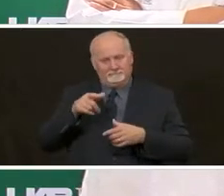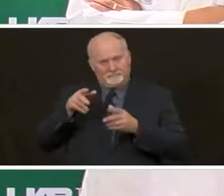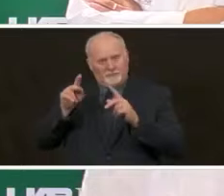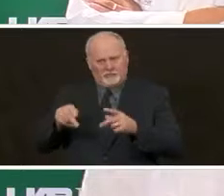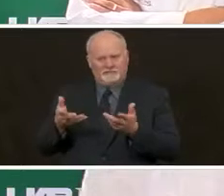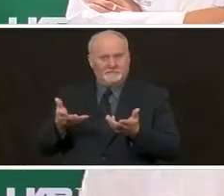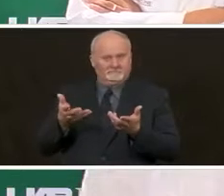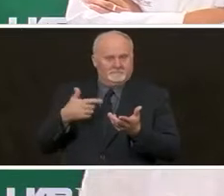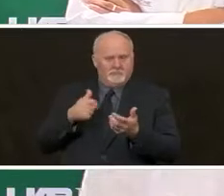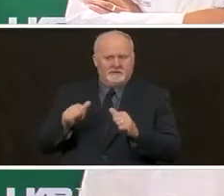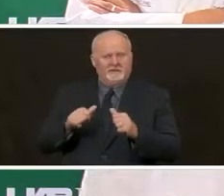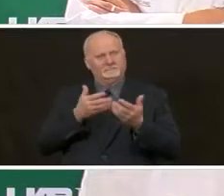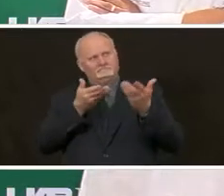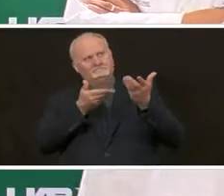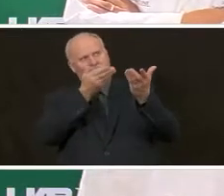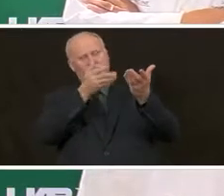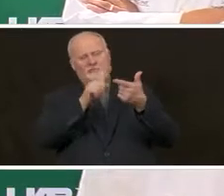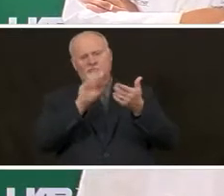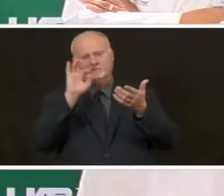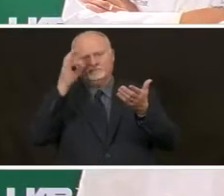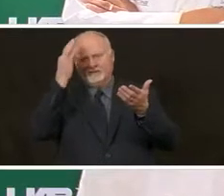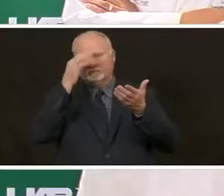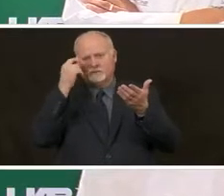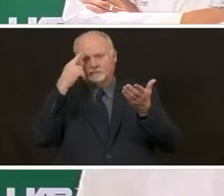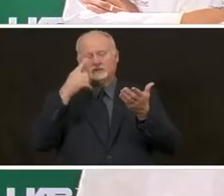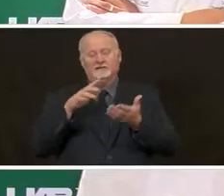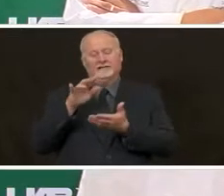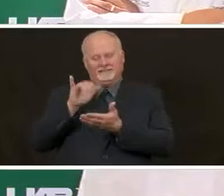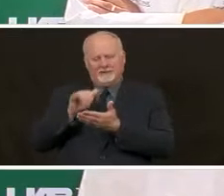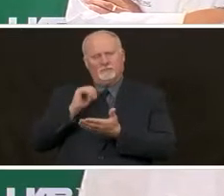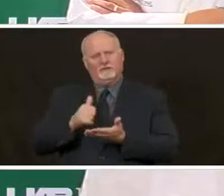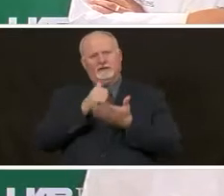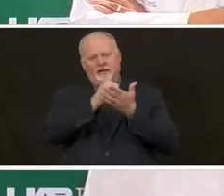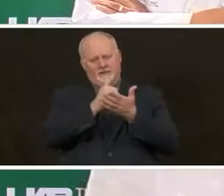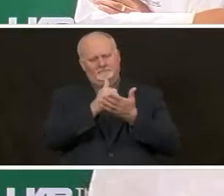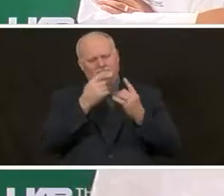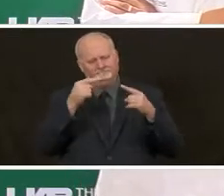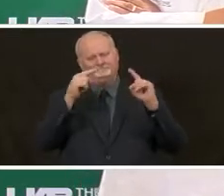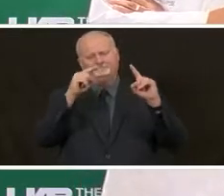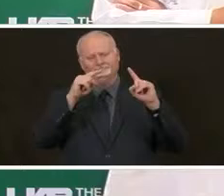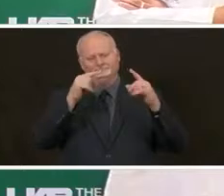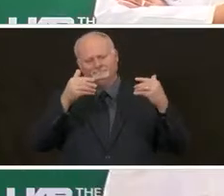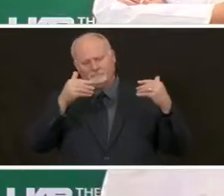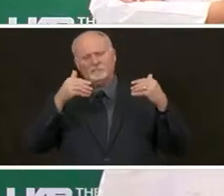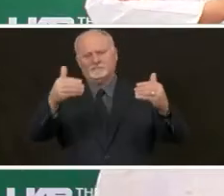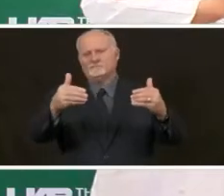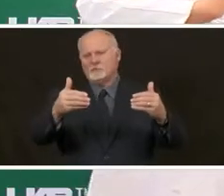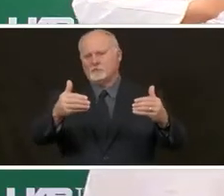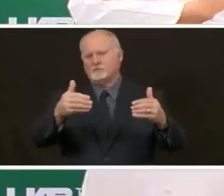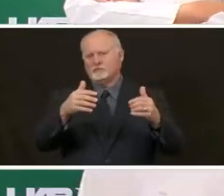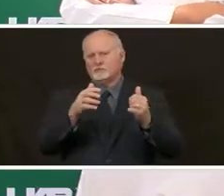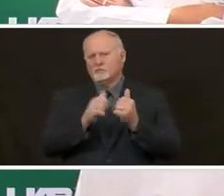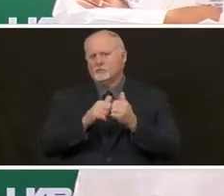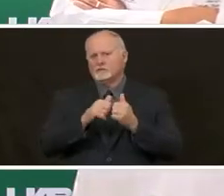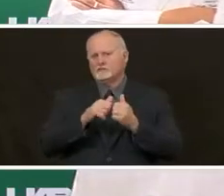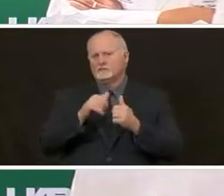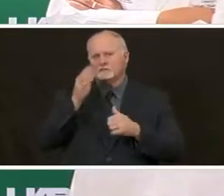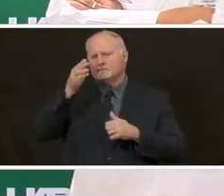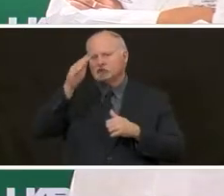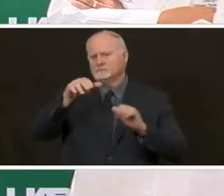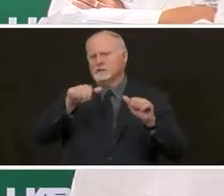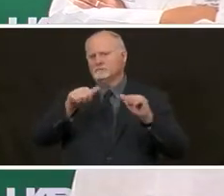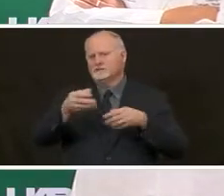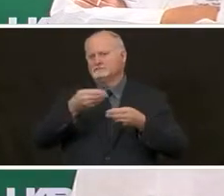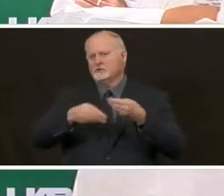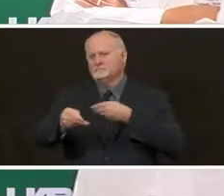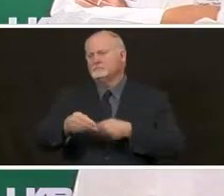going to be what it's going to take to help us advance and move the field forward. Thank you. Thank you.